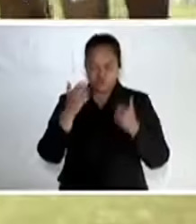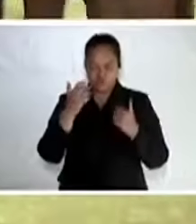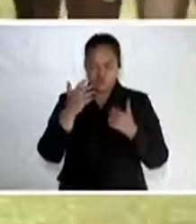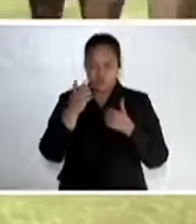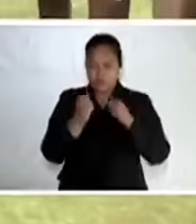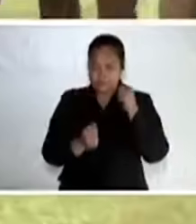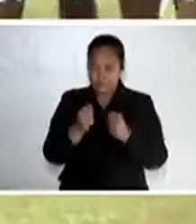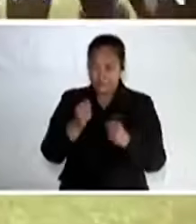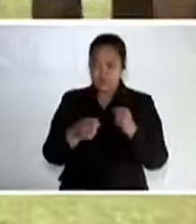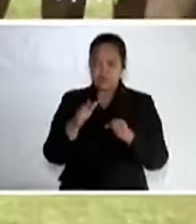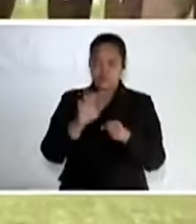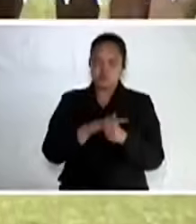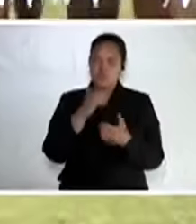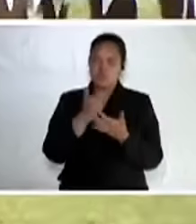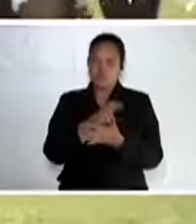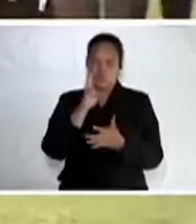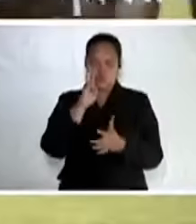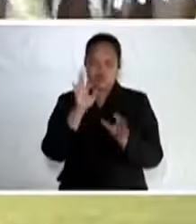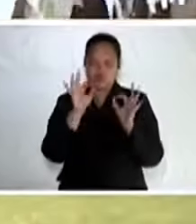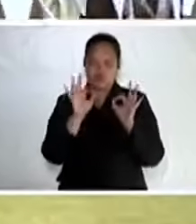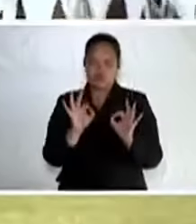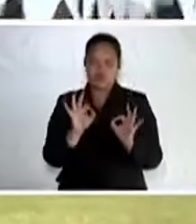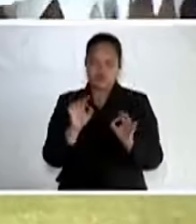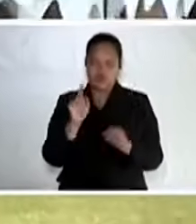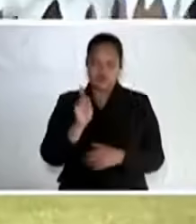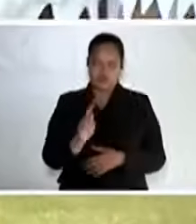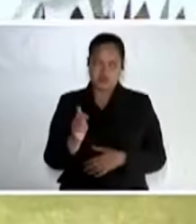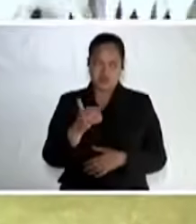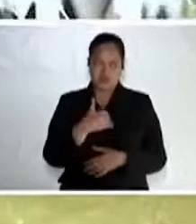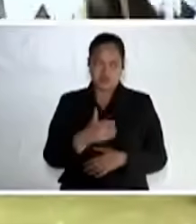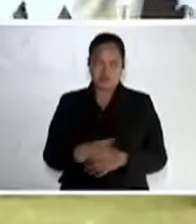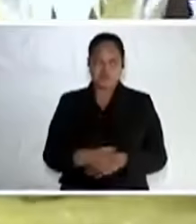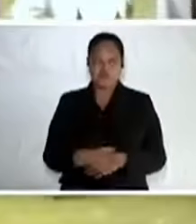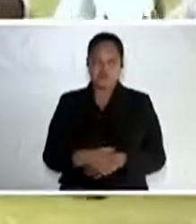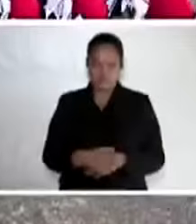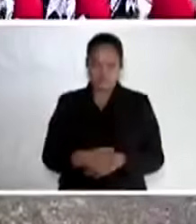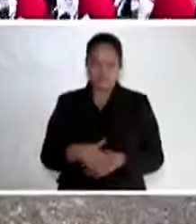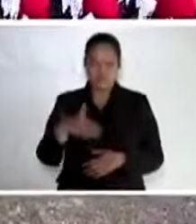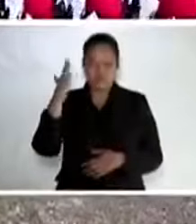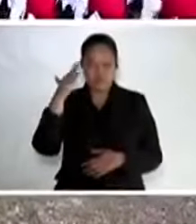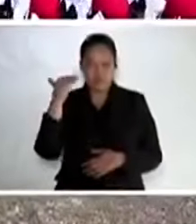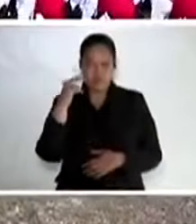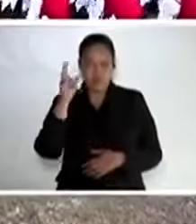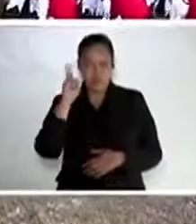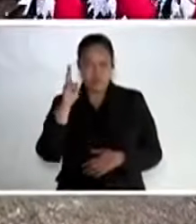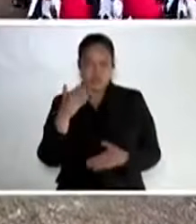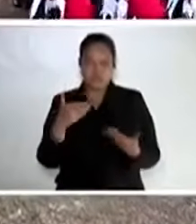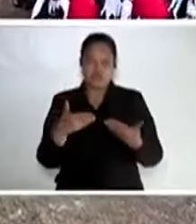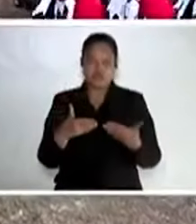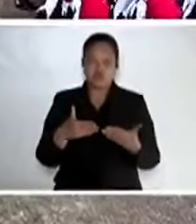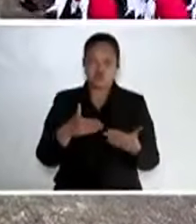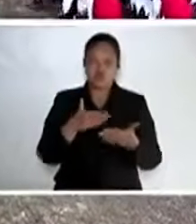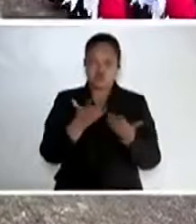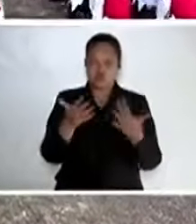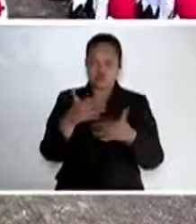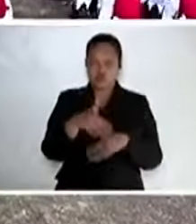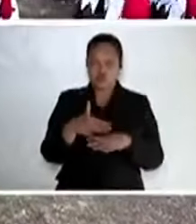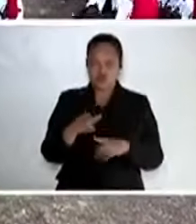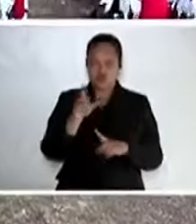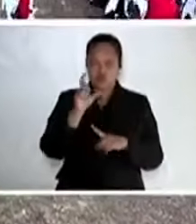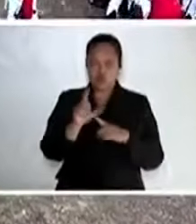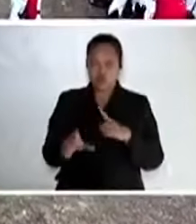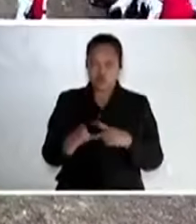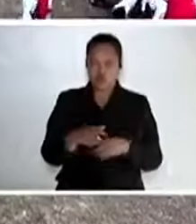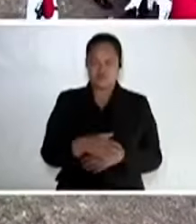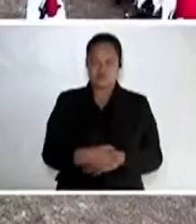and sarabtiko e na mataka ni kua. Ladies and gentlemen, let me once again introduce to you the parade commander,